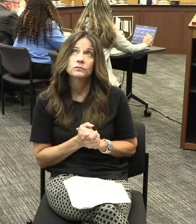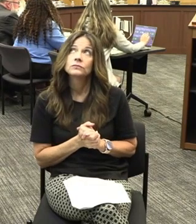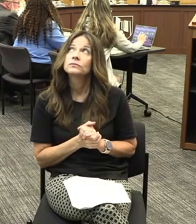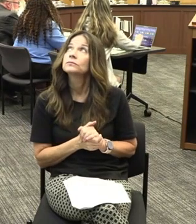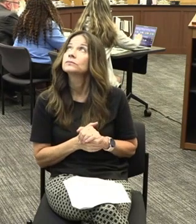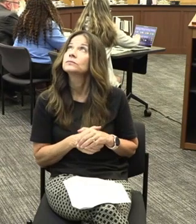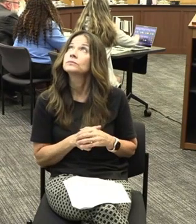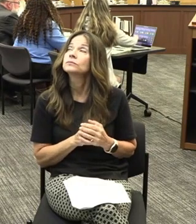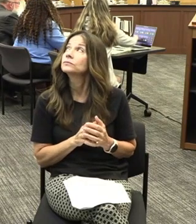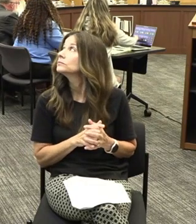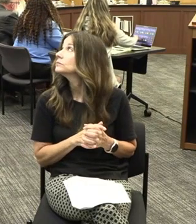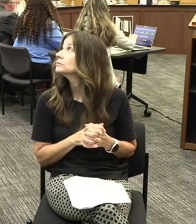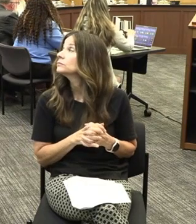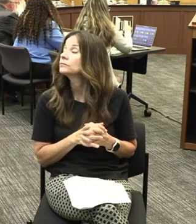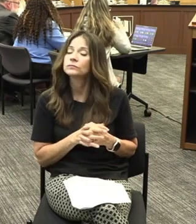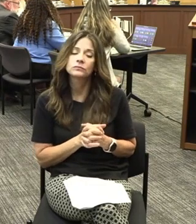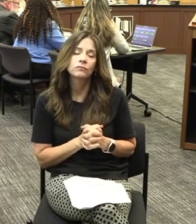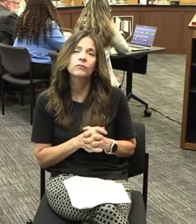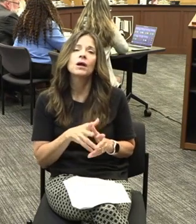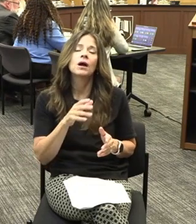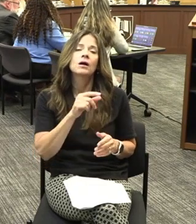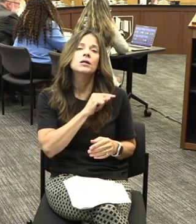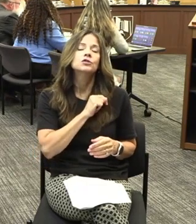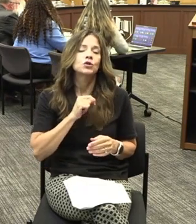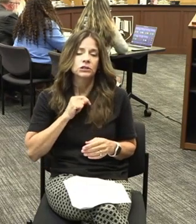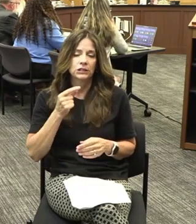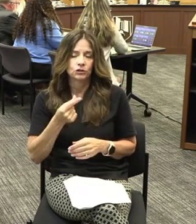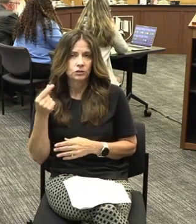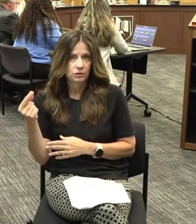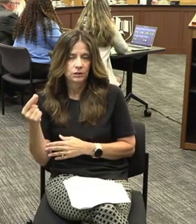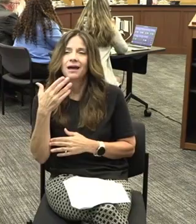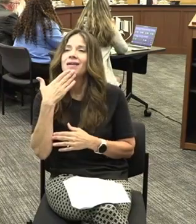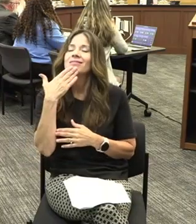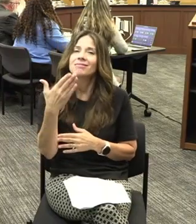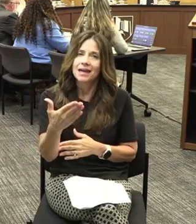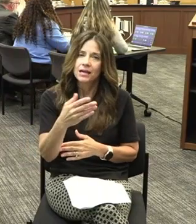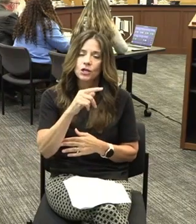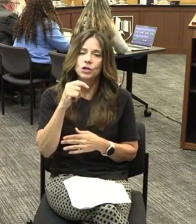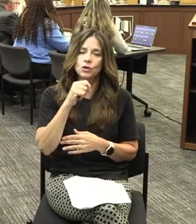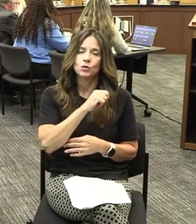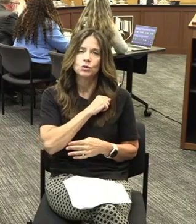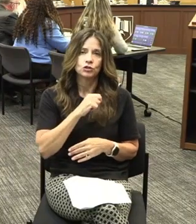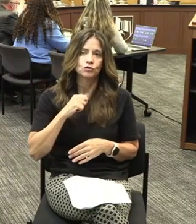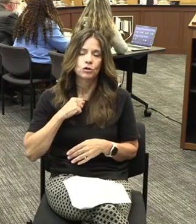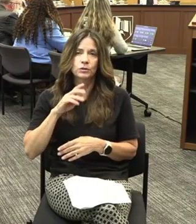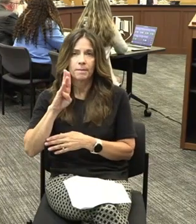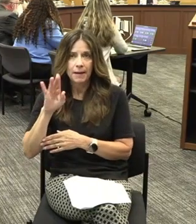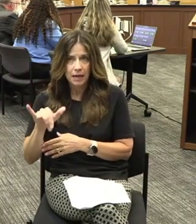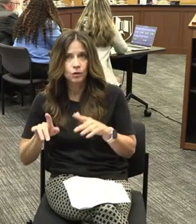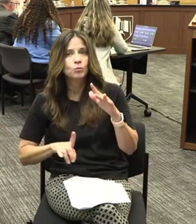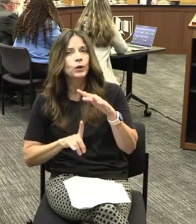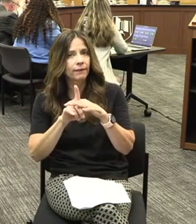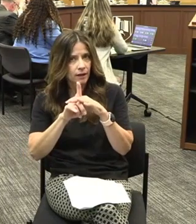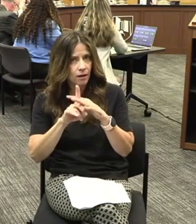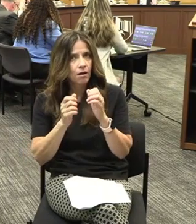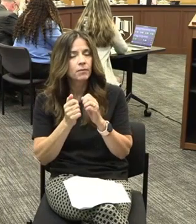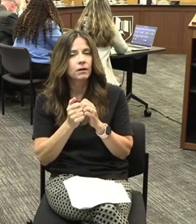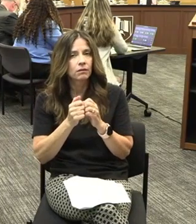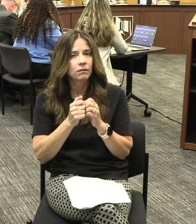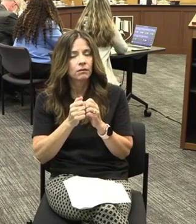You're speaking. Yes, thank you, trustee Bottomley, for bringing it up and making the